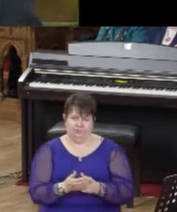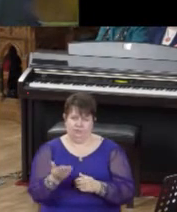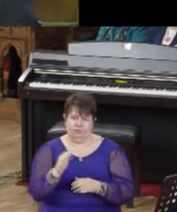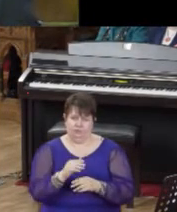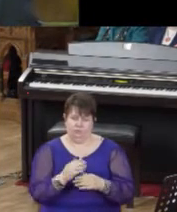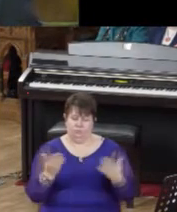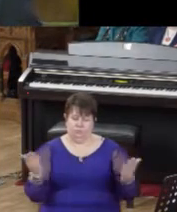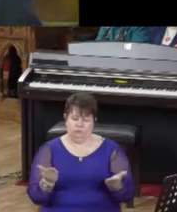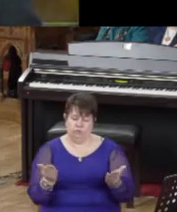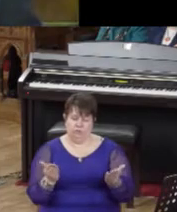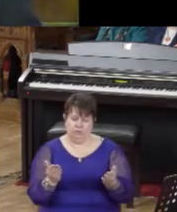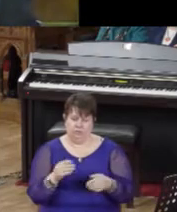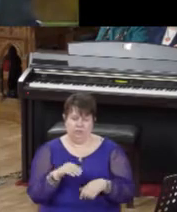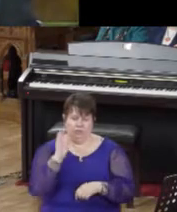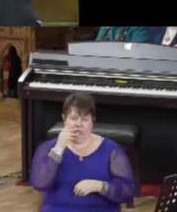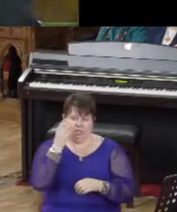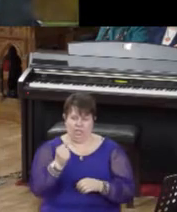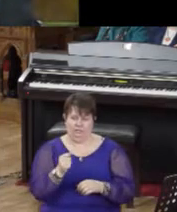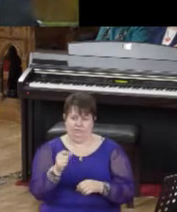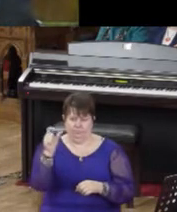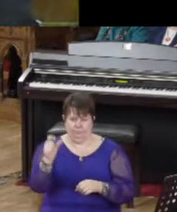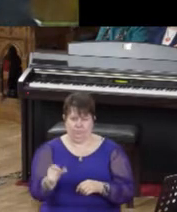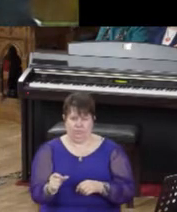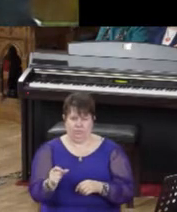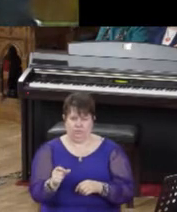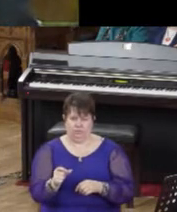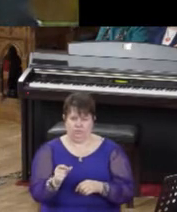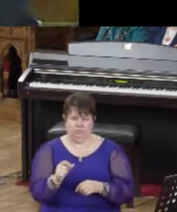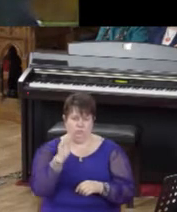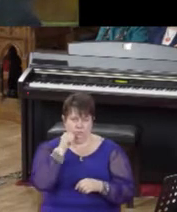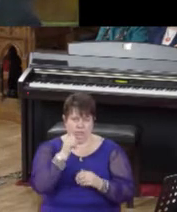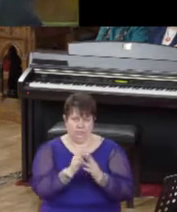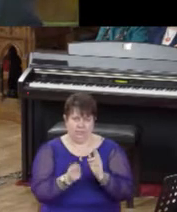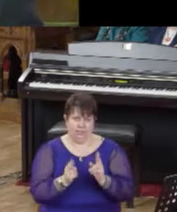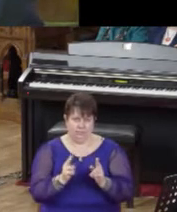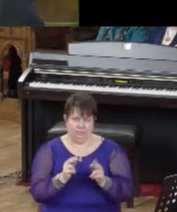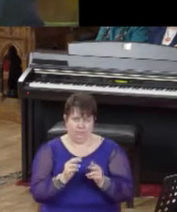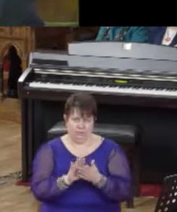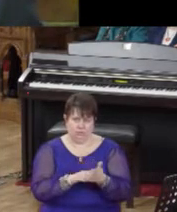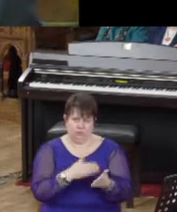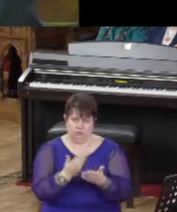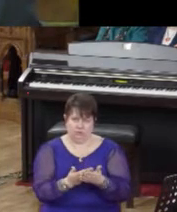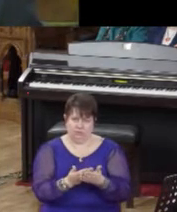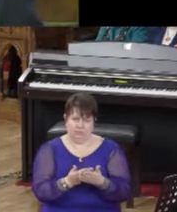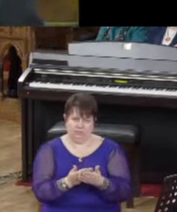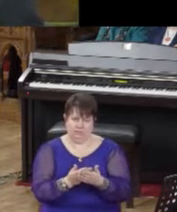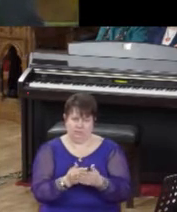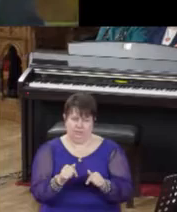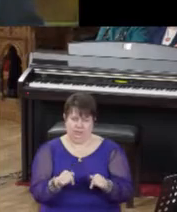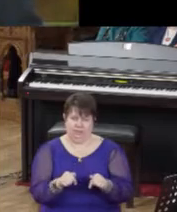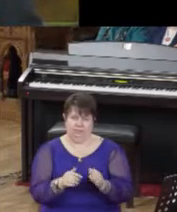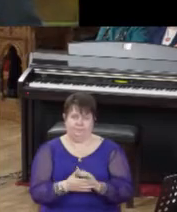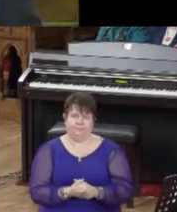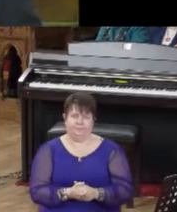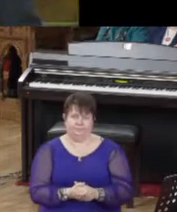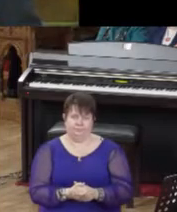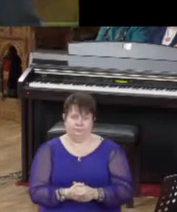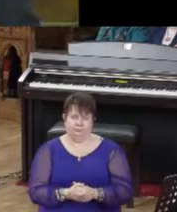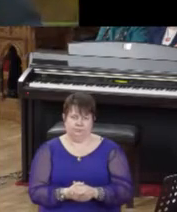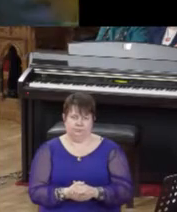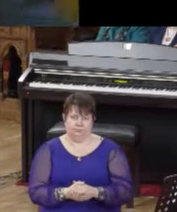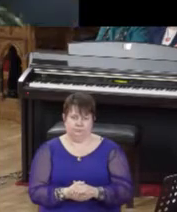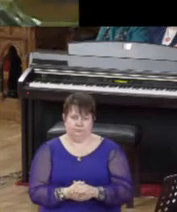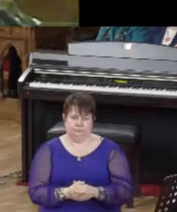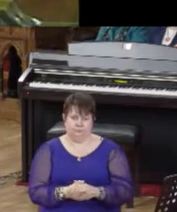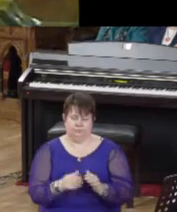today onwards, we're going to have someone who will use BSL to interpret everything that happens in the